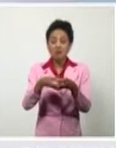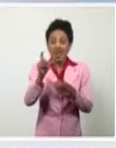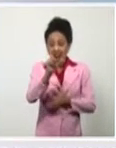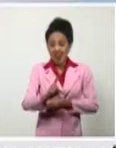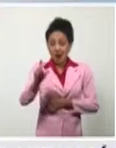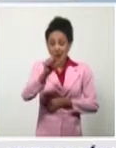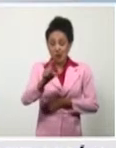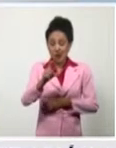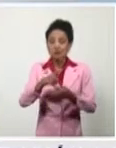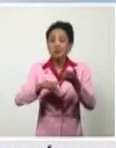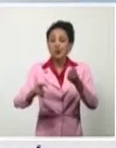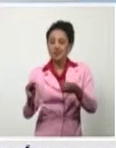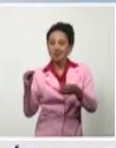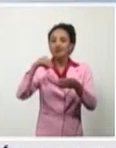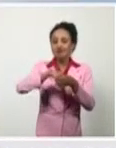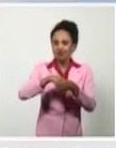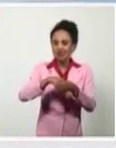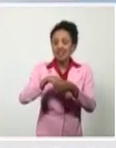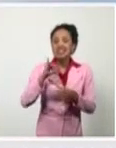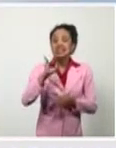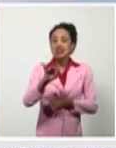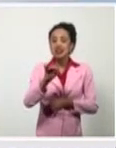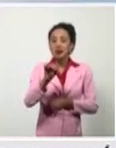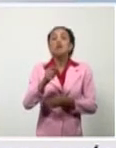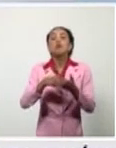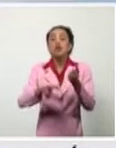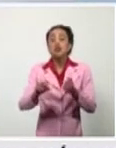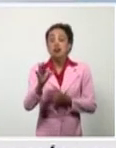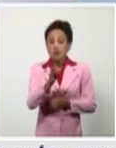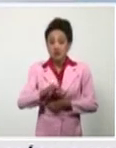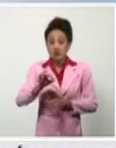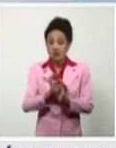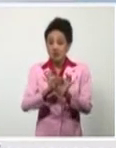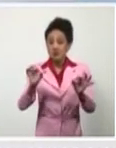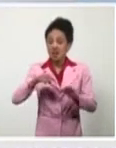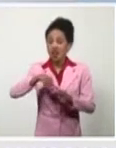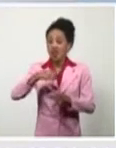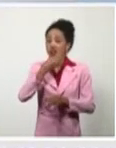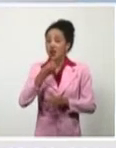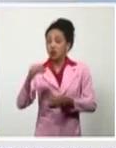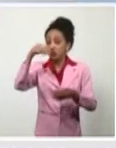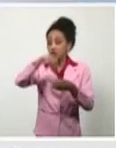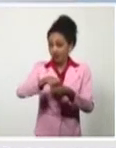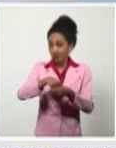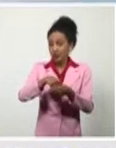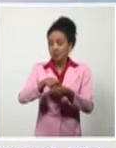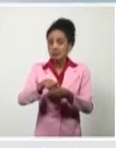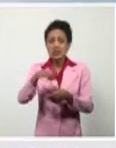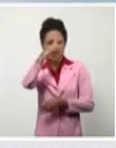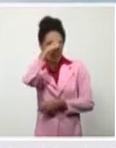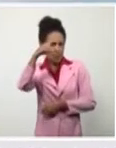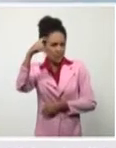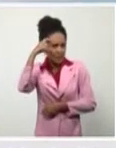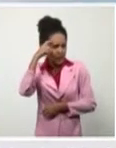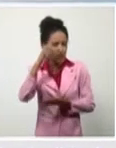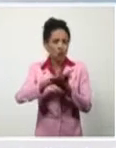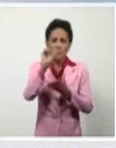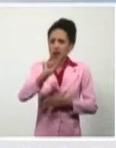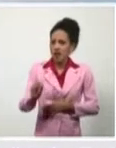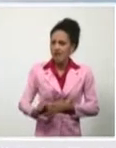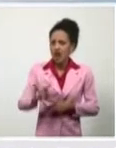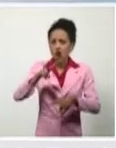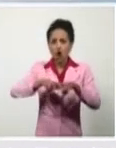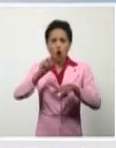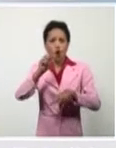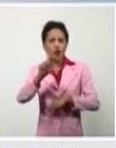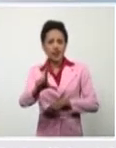Camagüey, 7 provinces and the special municipality of the Isle of Youth. Camagüey, Santi Espíritus, Vallabeque, Holguín,